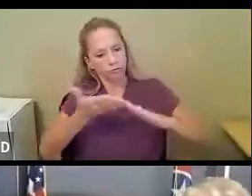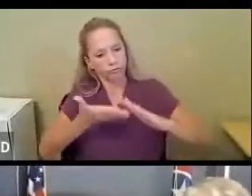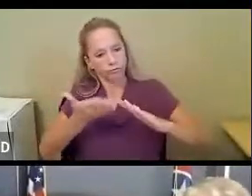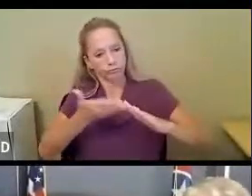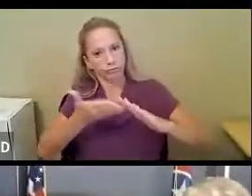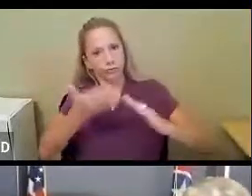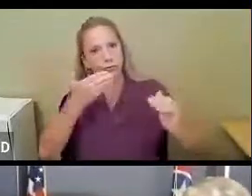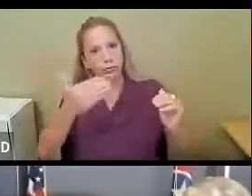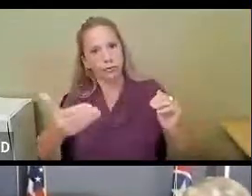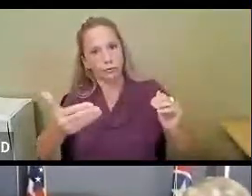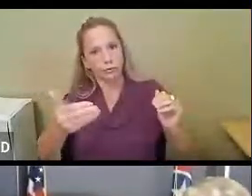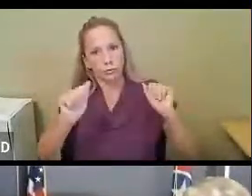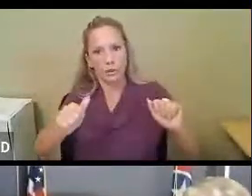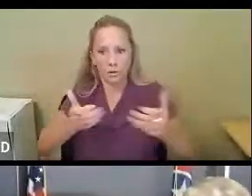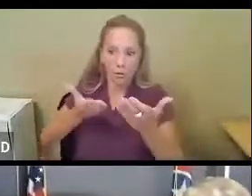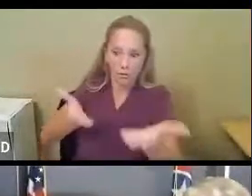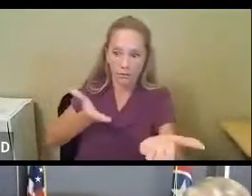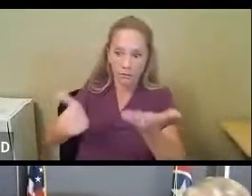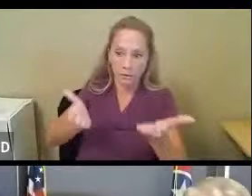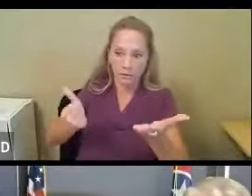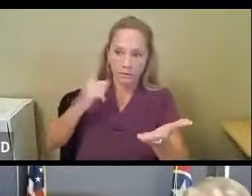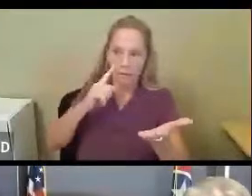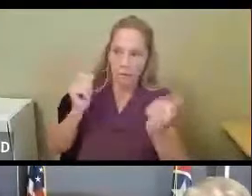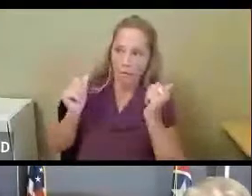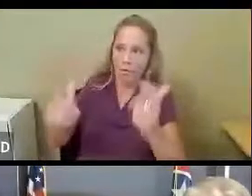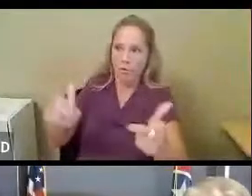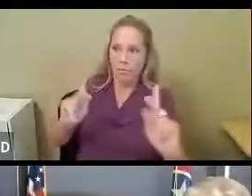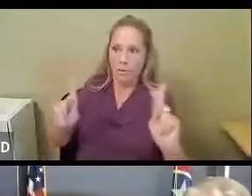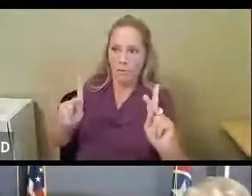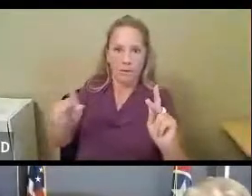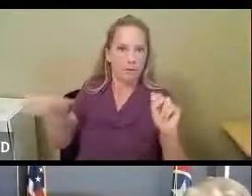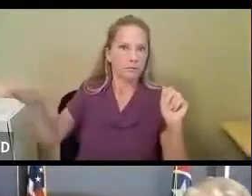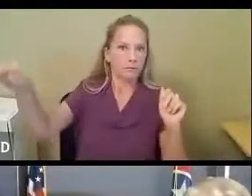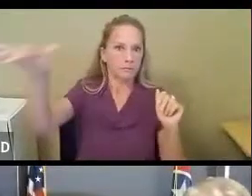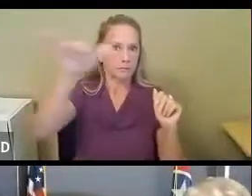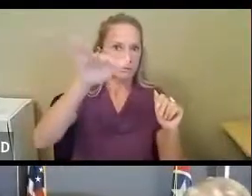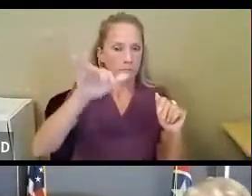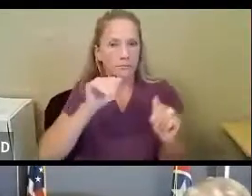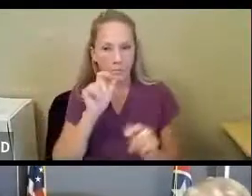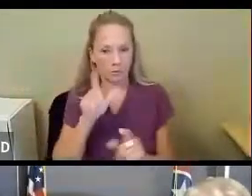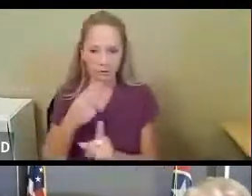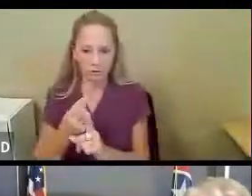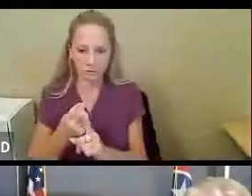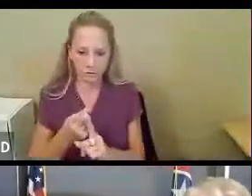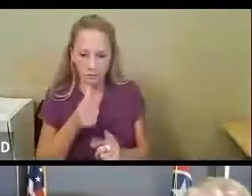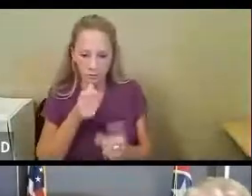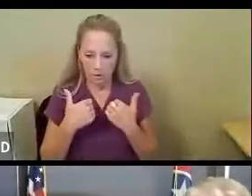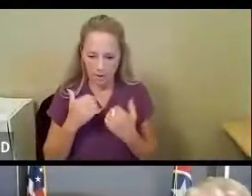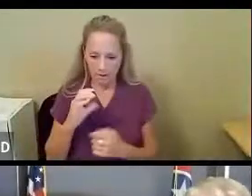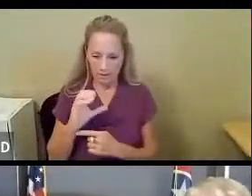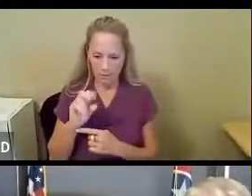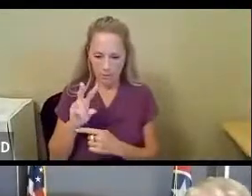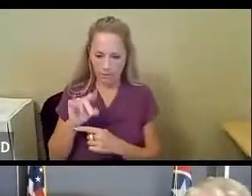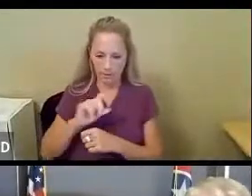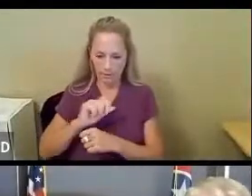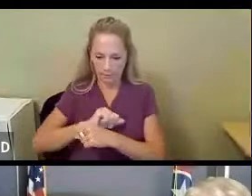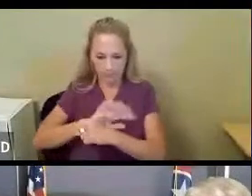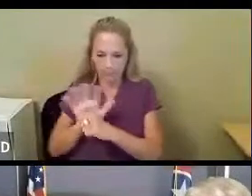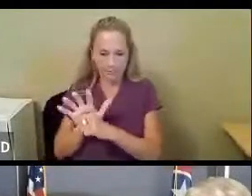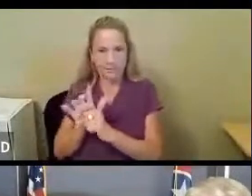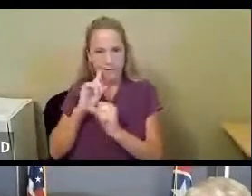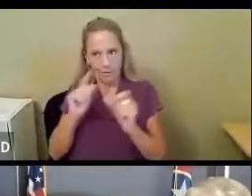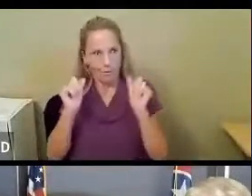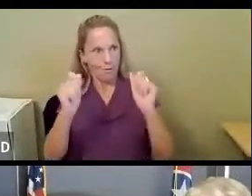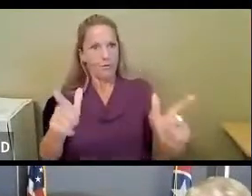and offer services to all of our fellow citizens, not just people who have COVID. So I'd like